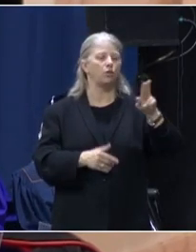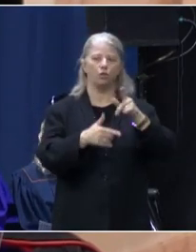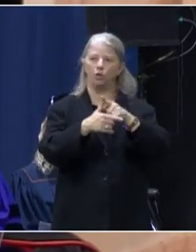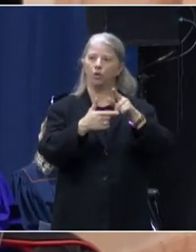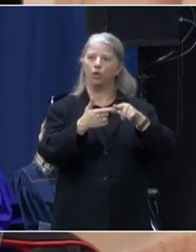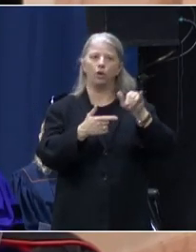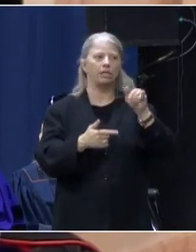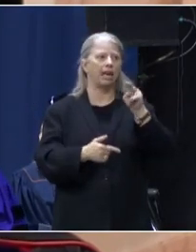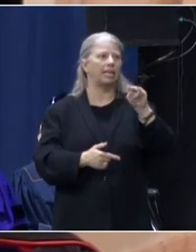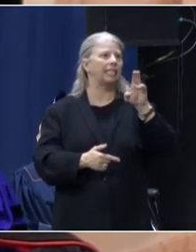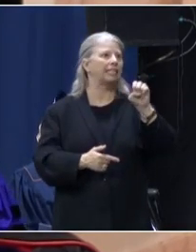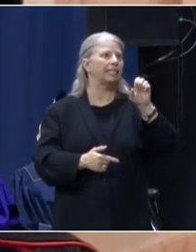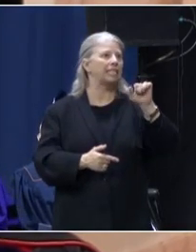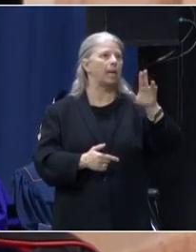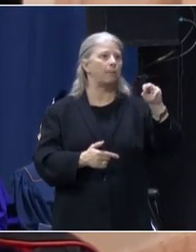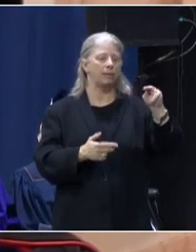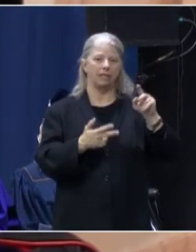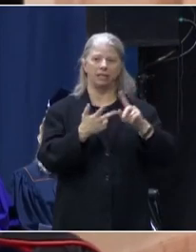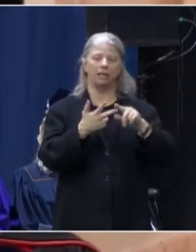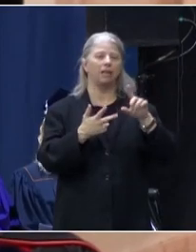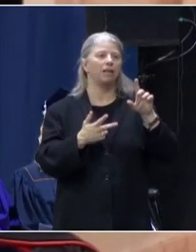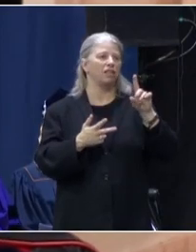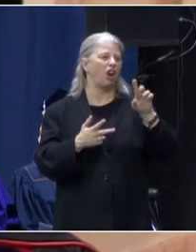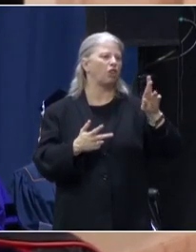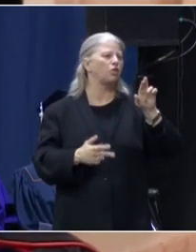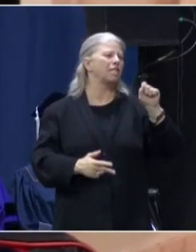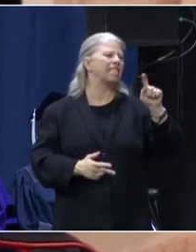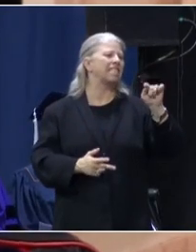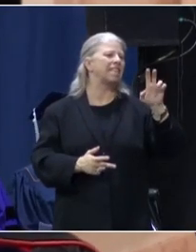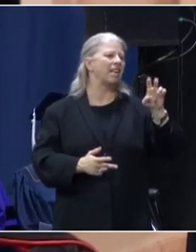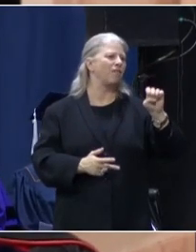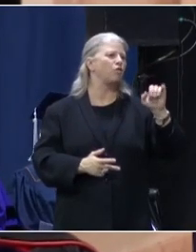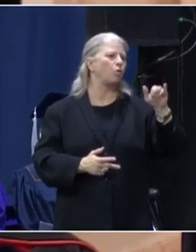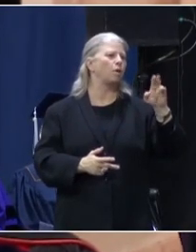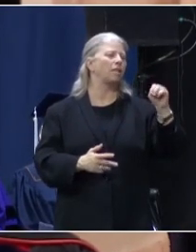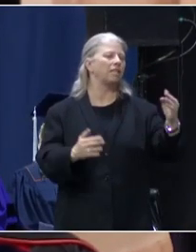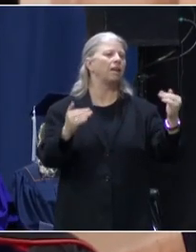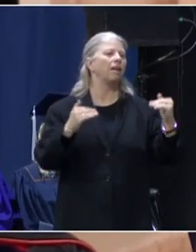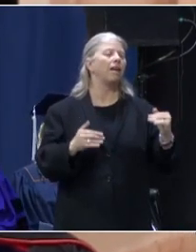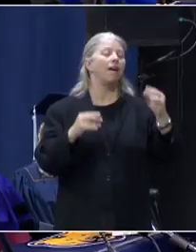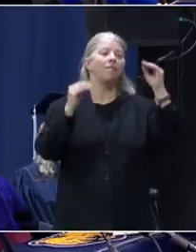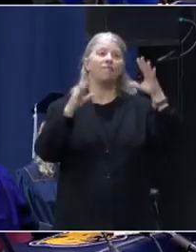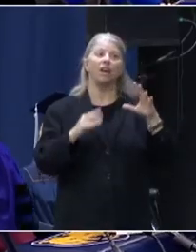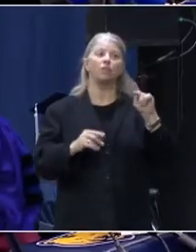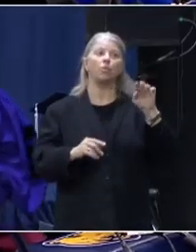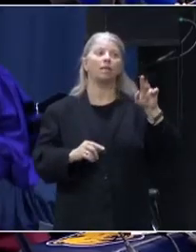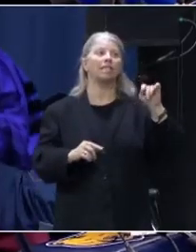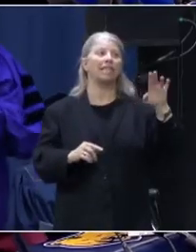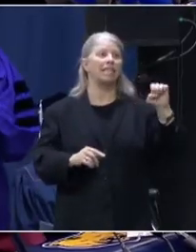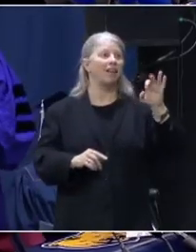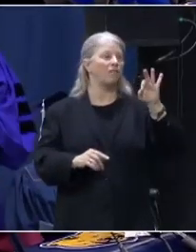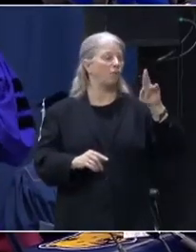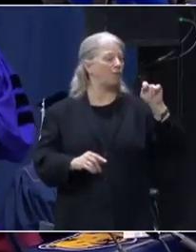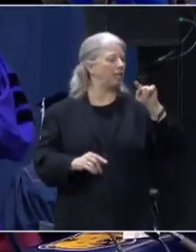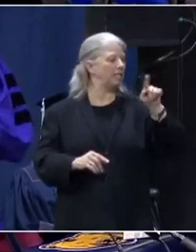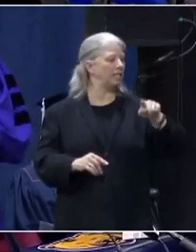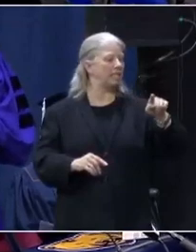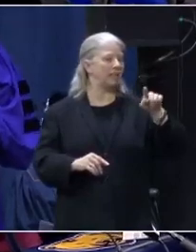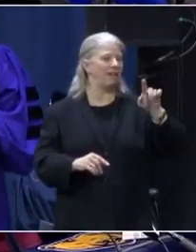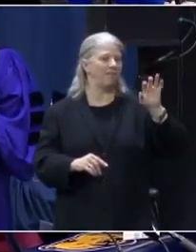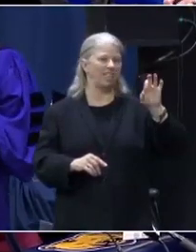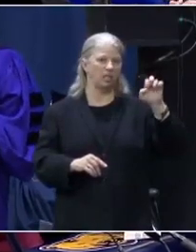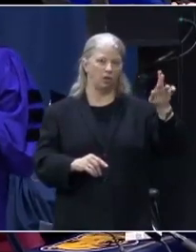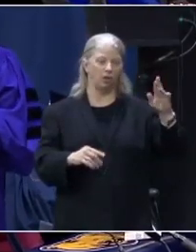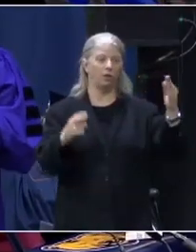Janice Sinden, Dr. Steve Jordan, Faculty Trustee Dr. Fritz Fisher, and